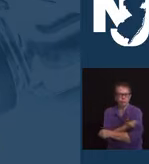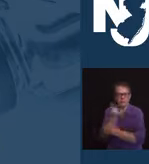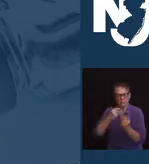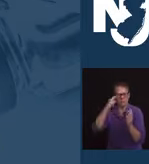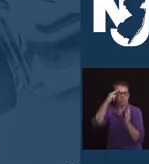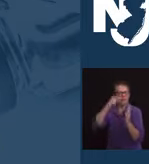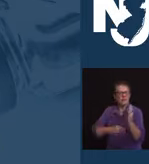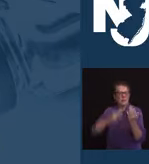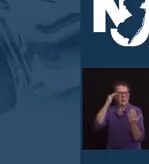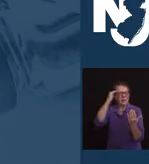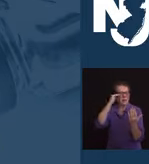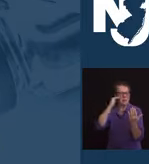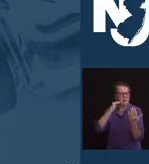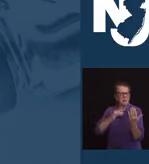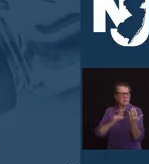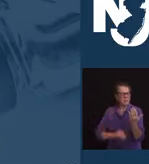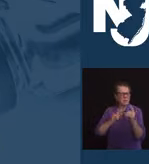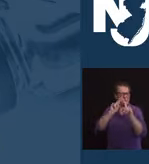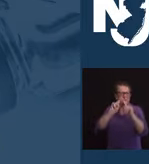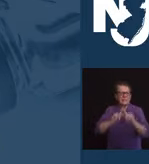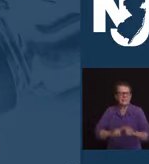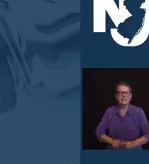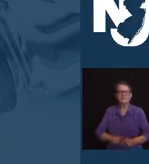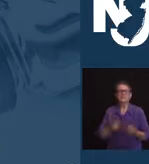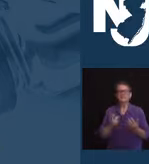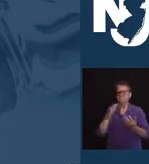is up to bat as of this morning.